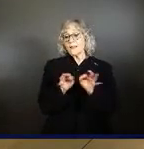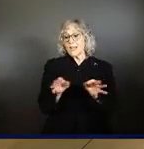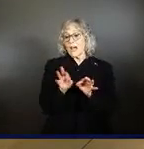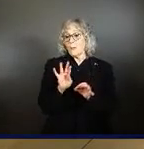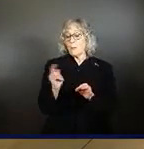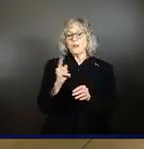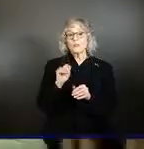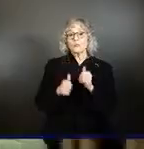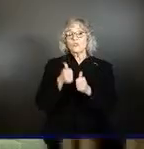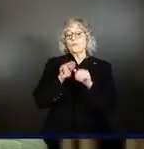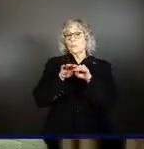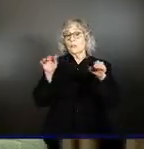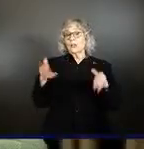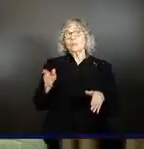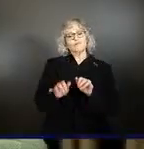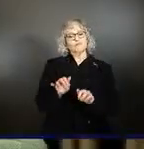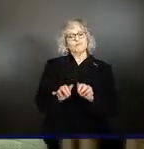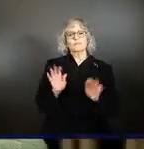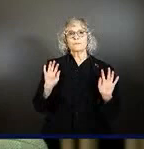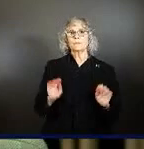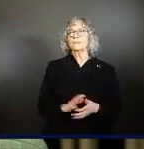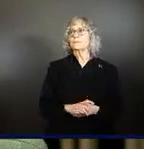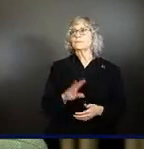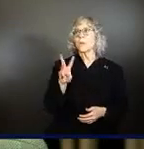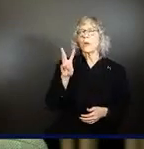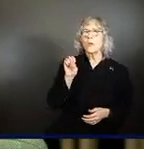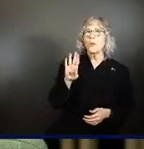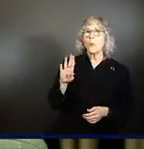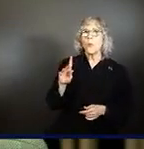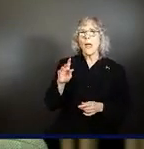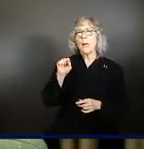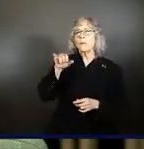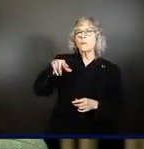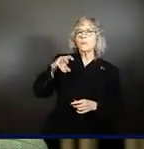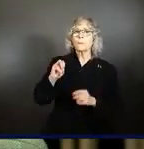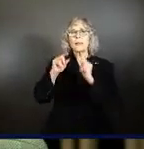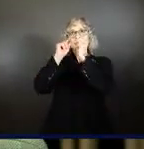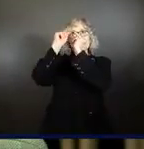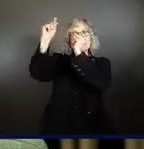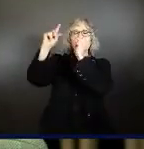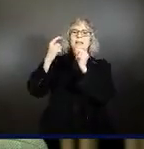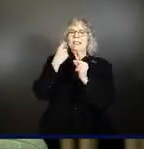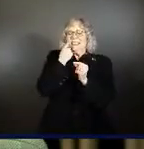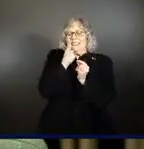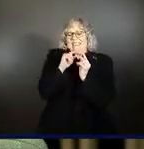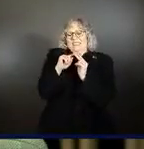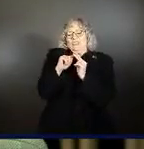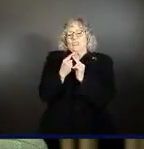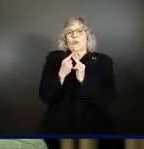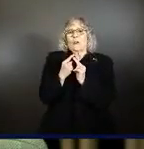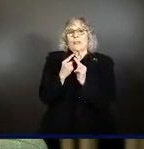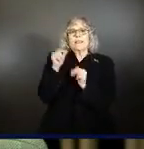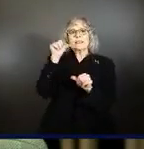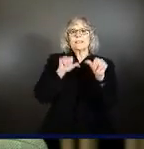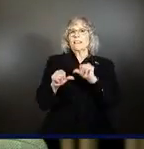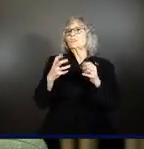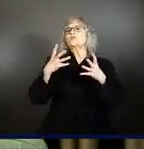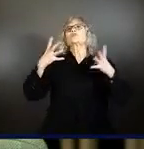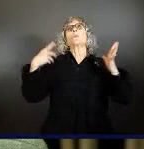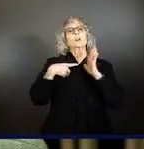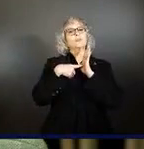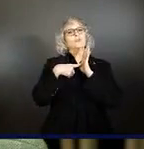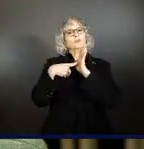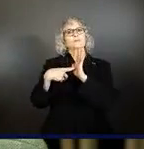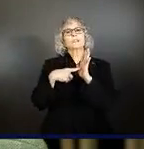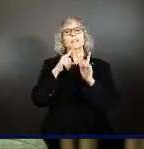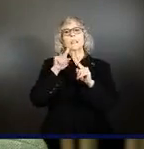from. The Webb Space Telescope is just starting its science and still has so much to reveal about our